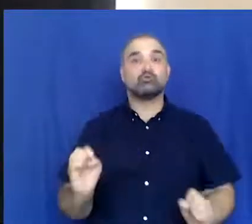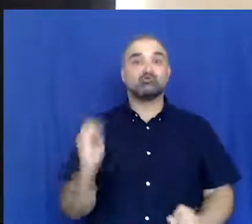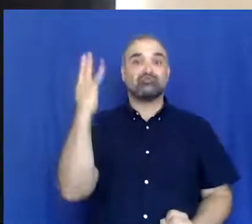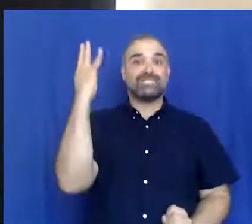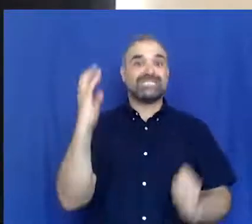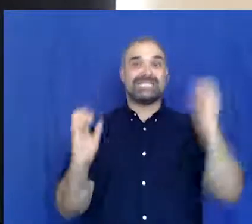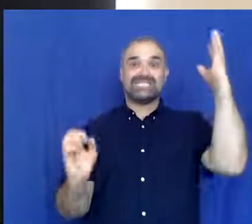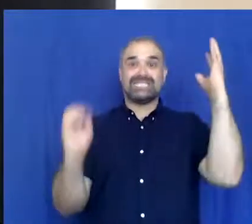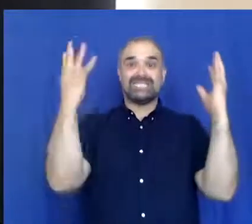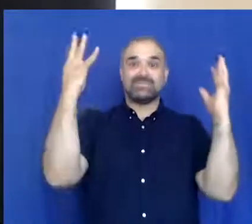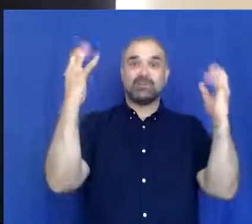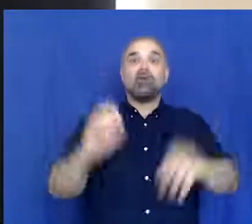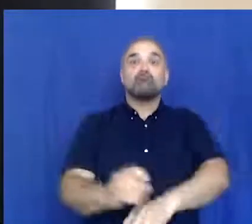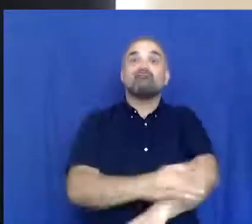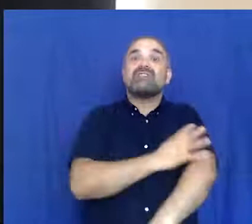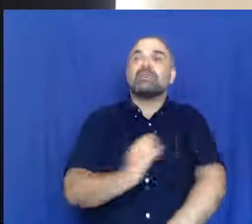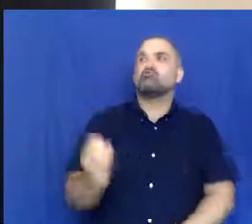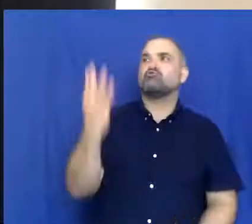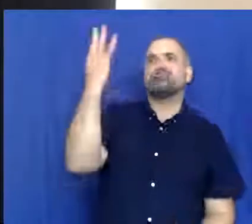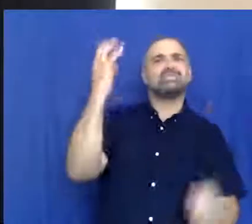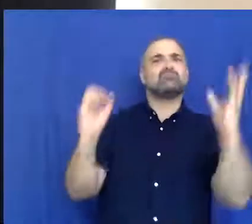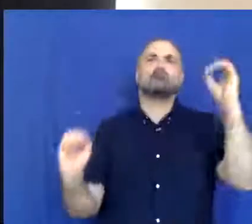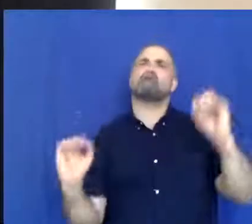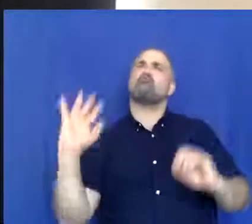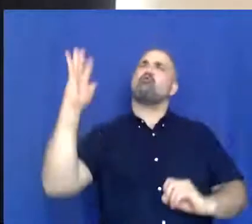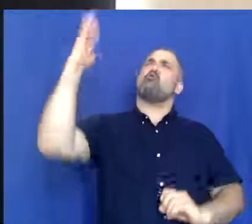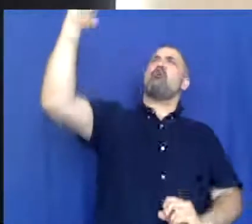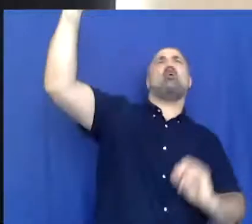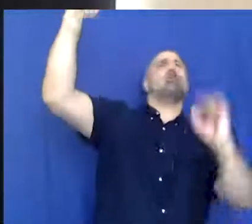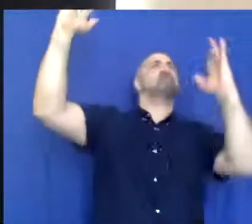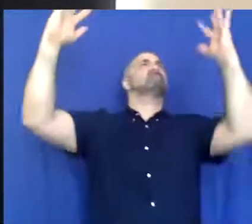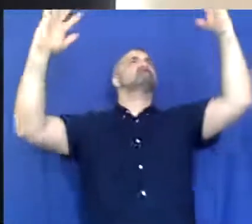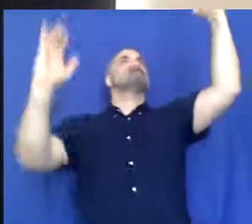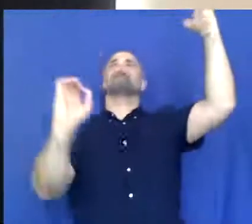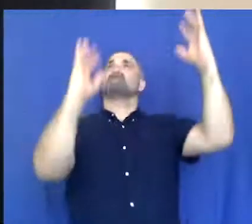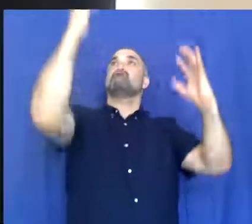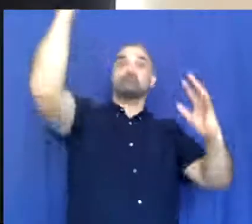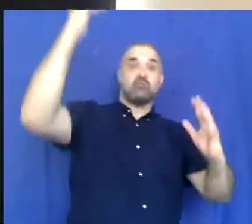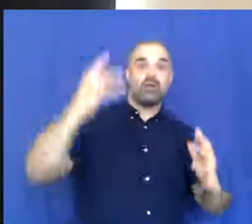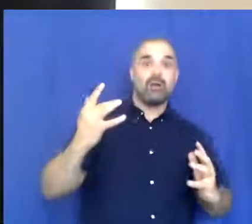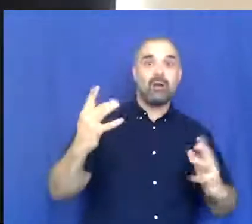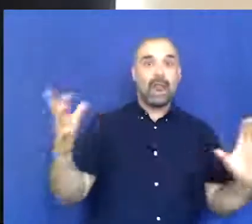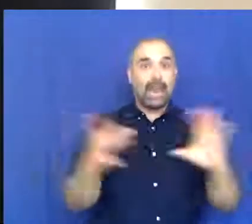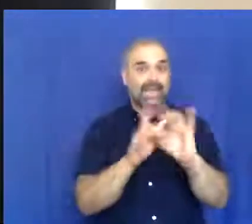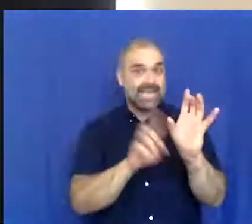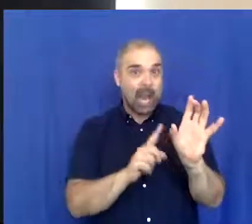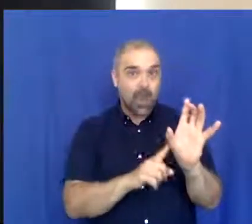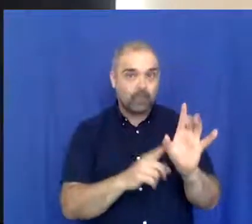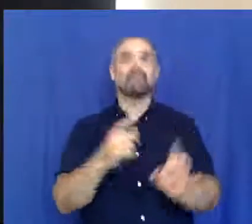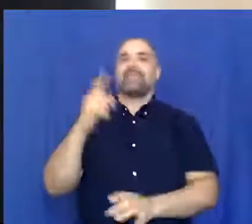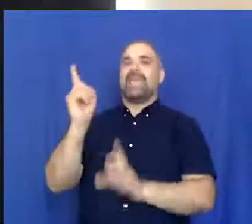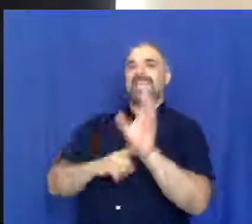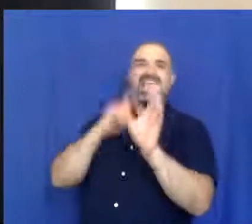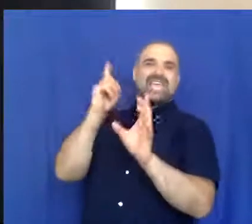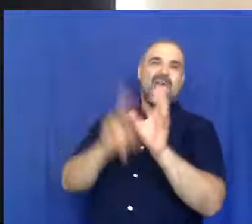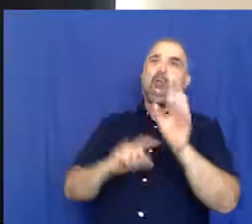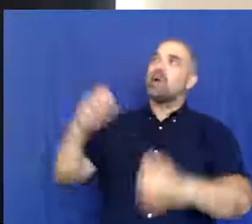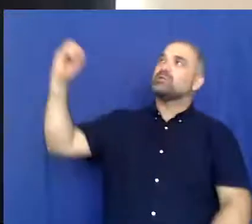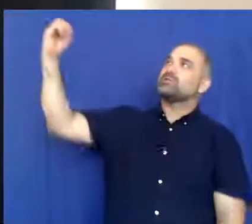trees. Green is the trees that grow oh so high. Let's sing that with yellow.